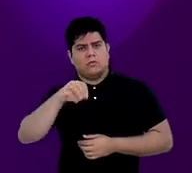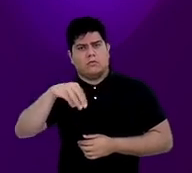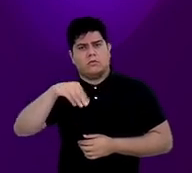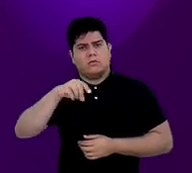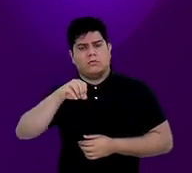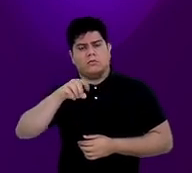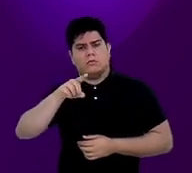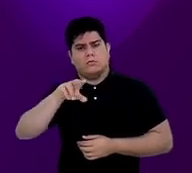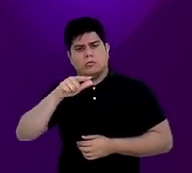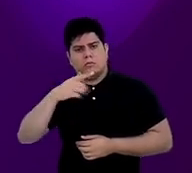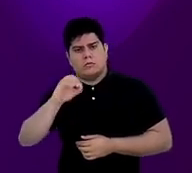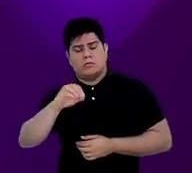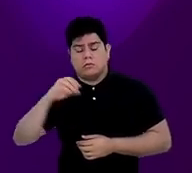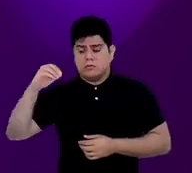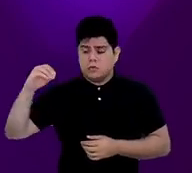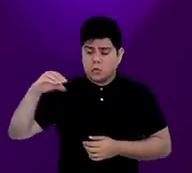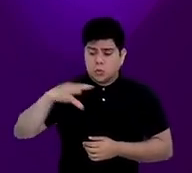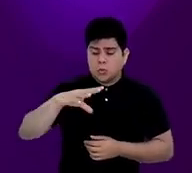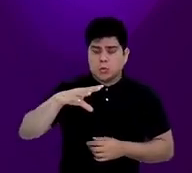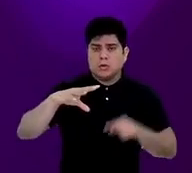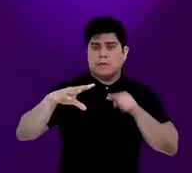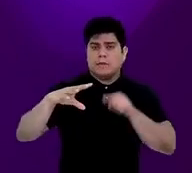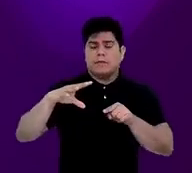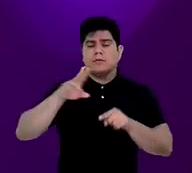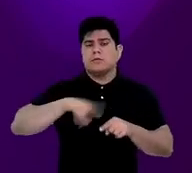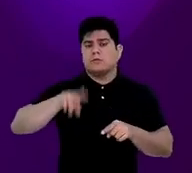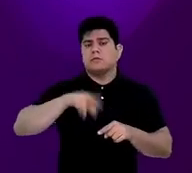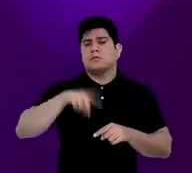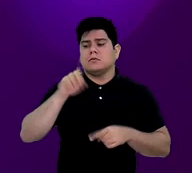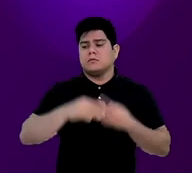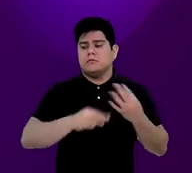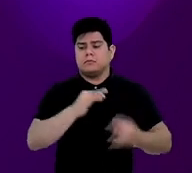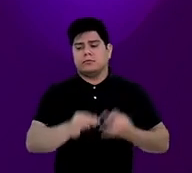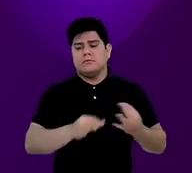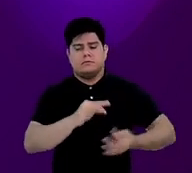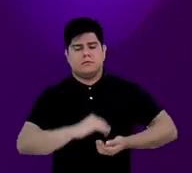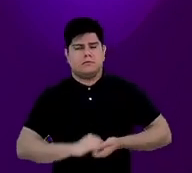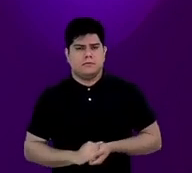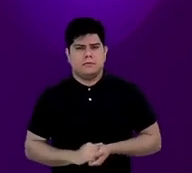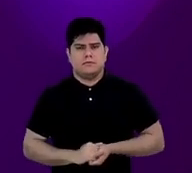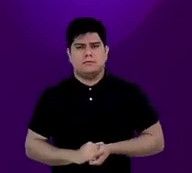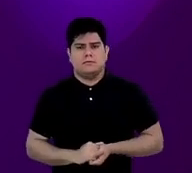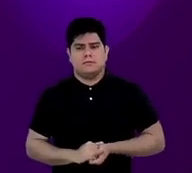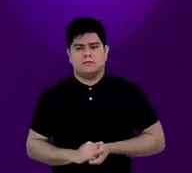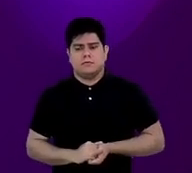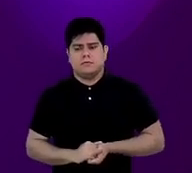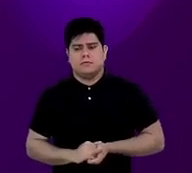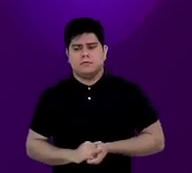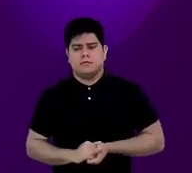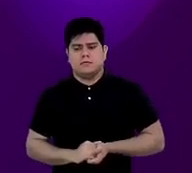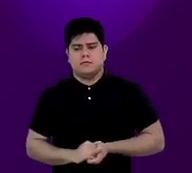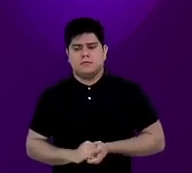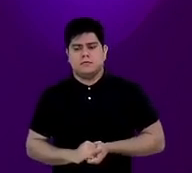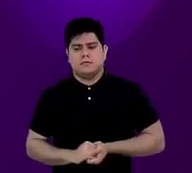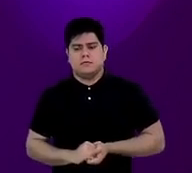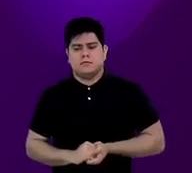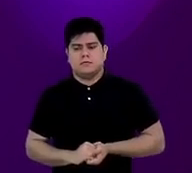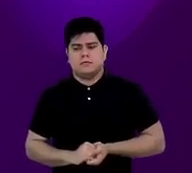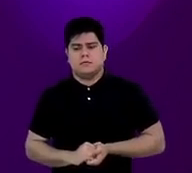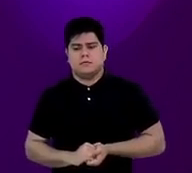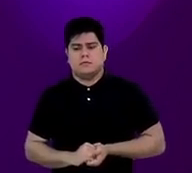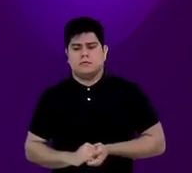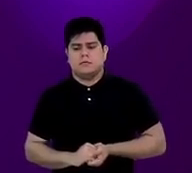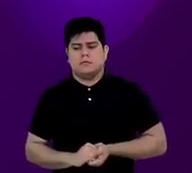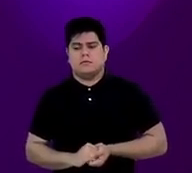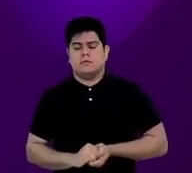really caught on. And after all these funny names, which makes it difficult